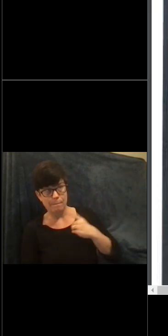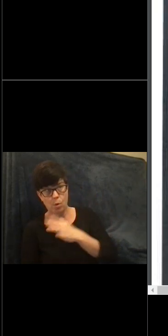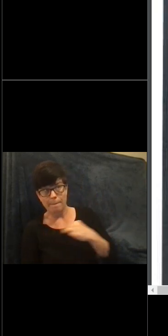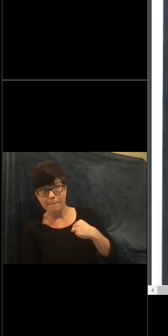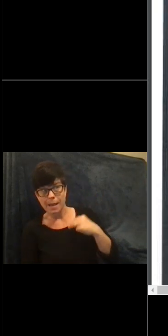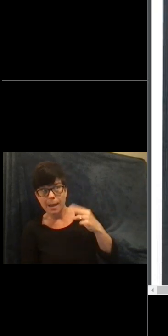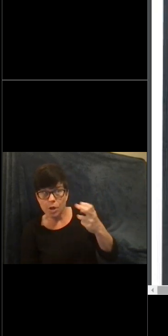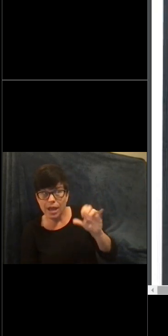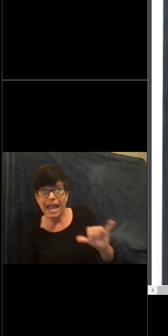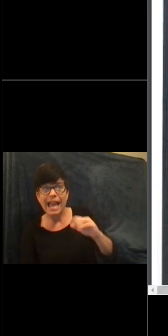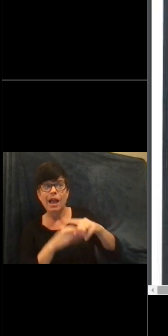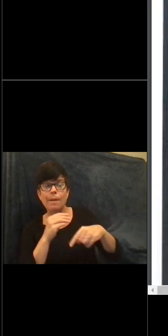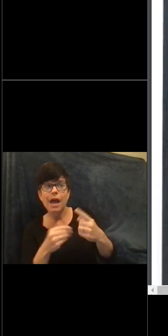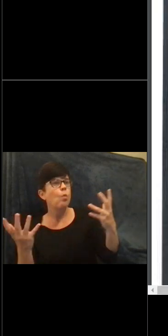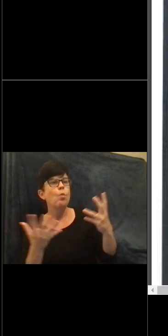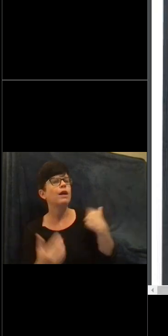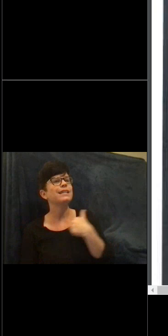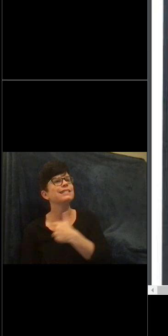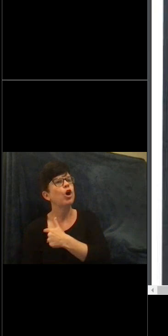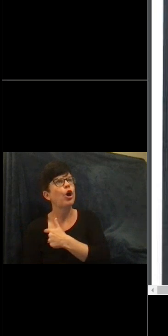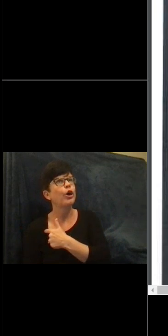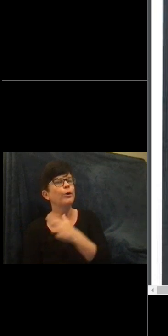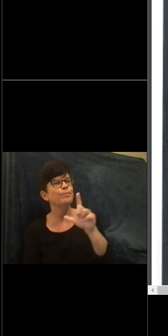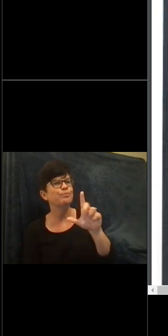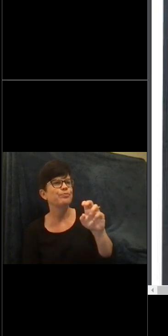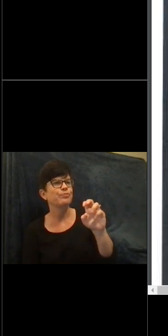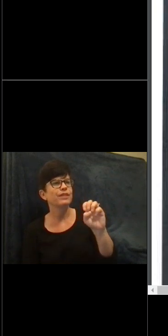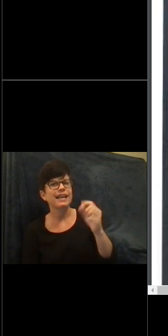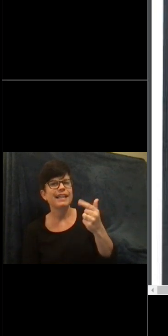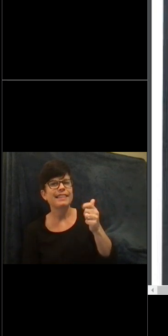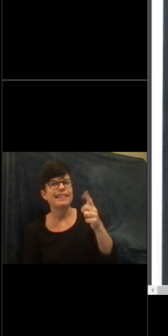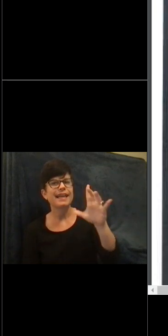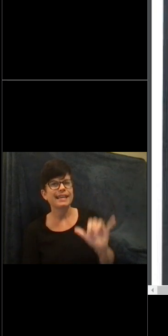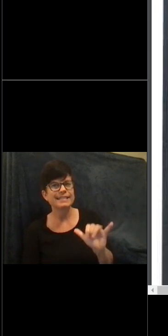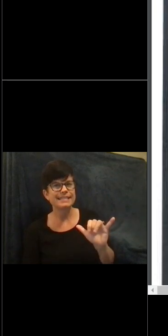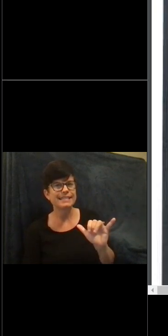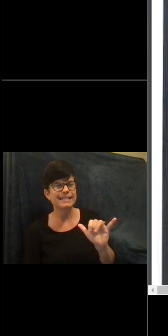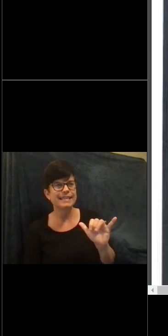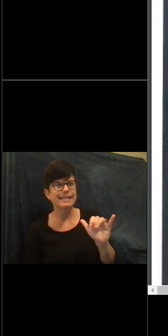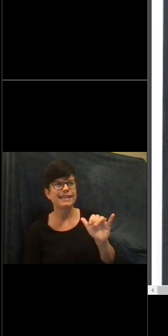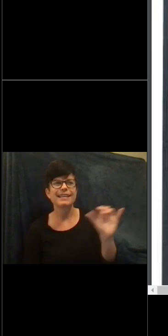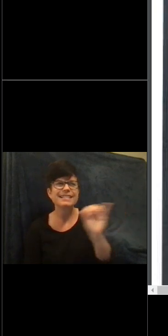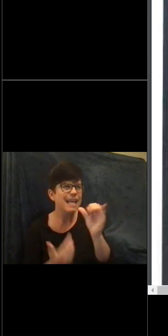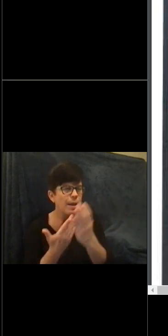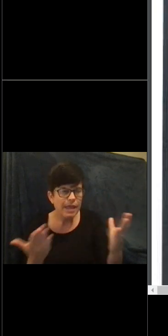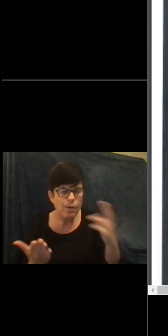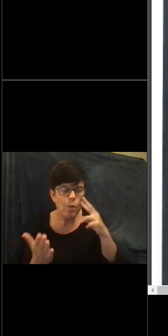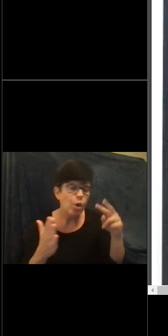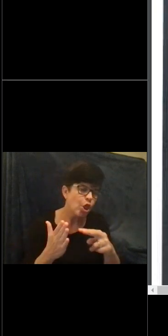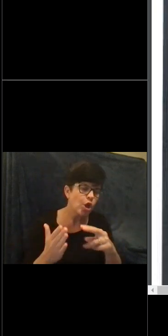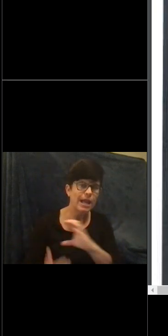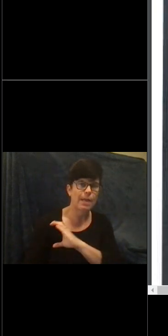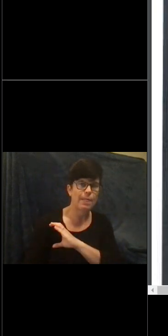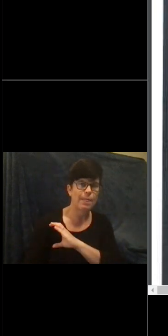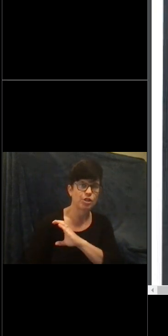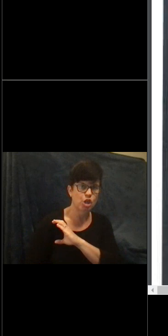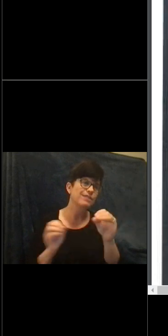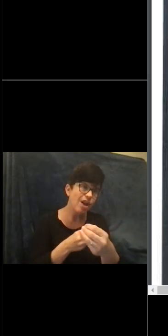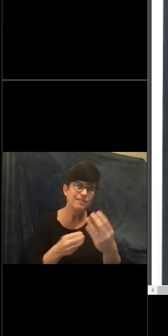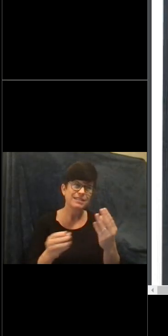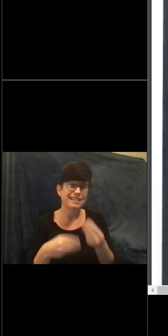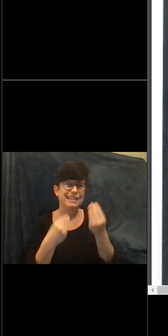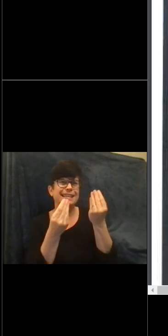about legacy, like we've discussed when we were looking at the sheriff's office. And so, you know, for us to give away the